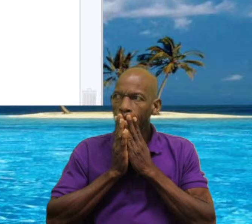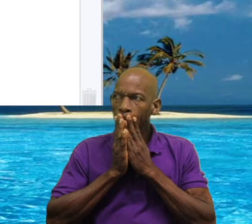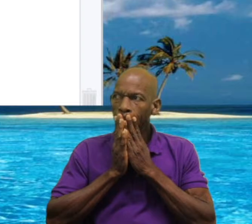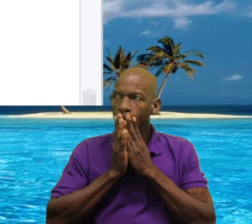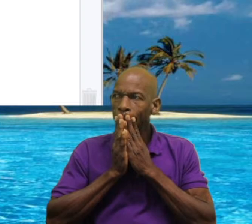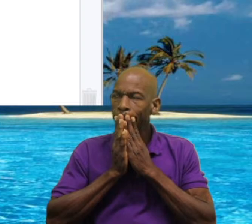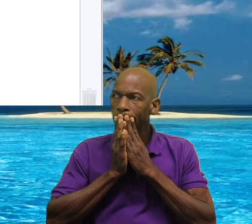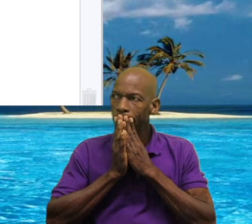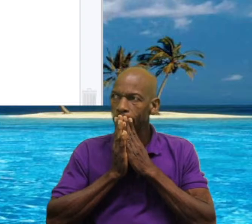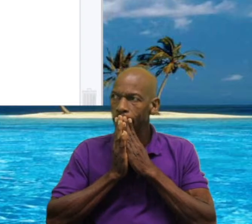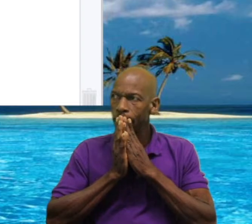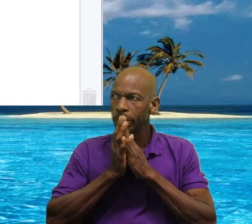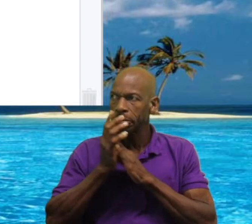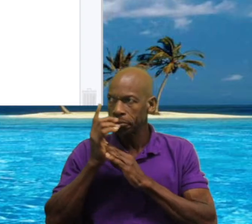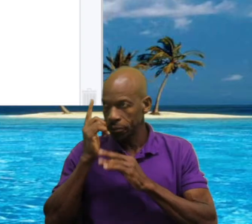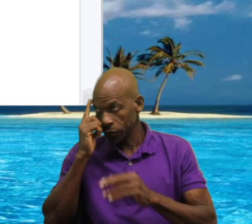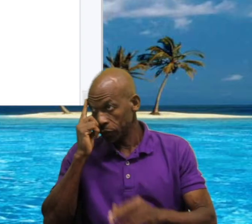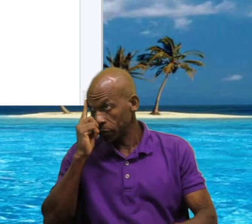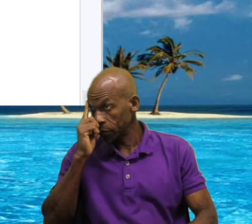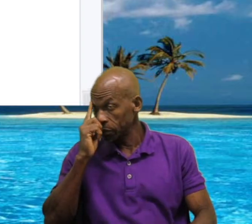am